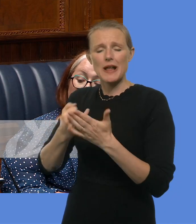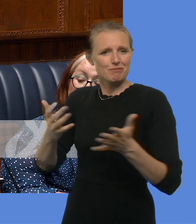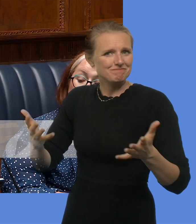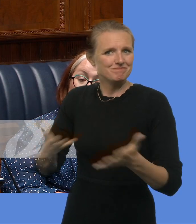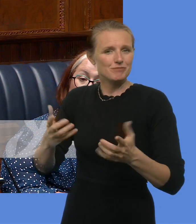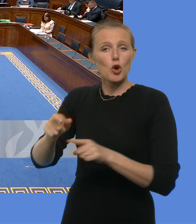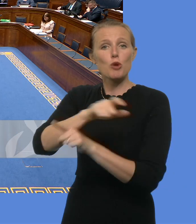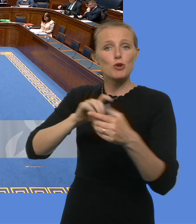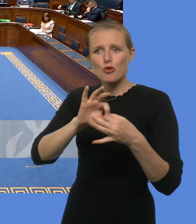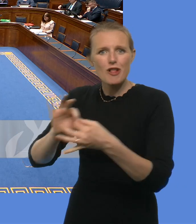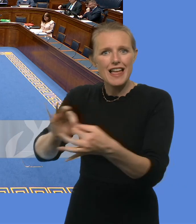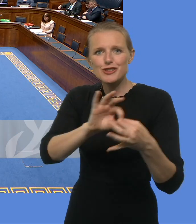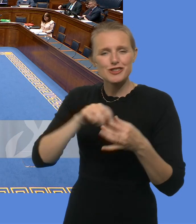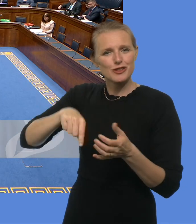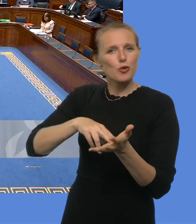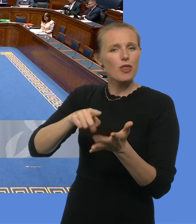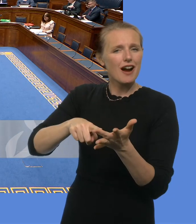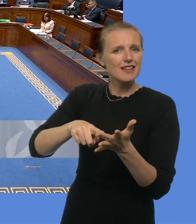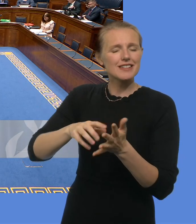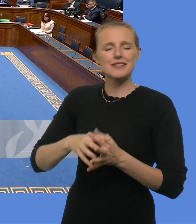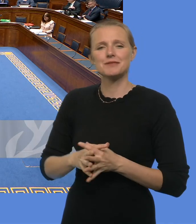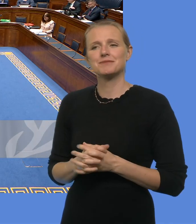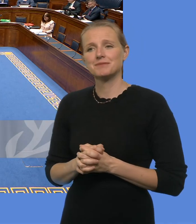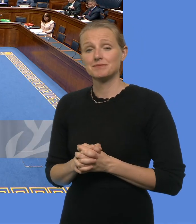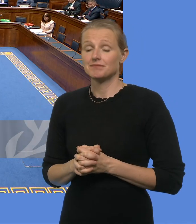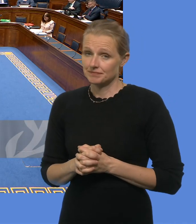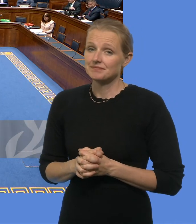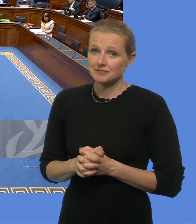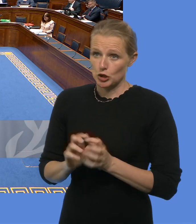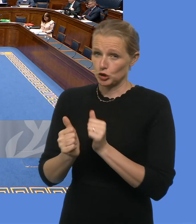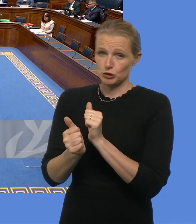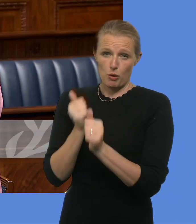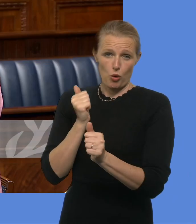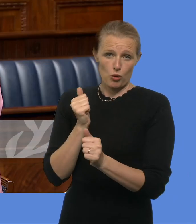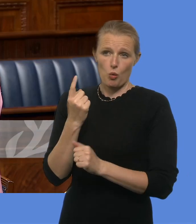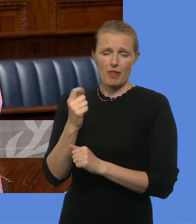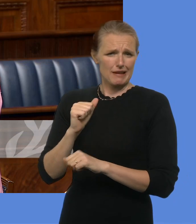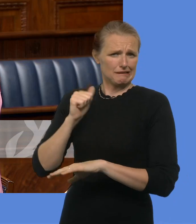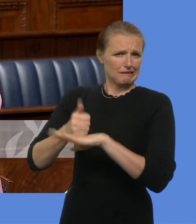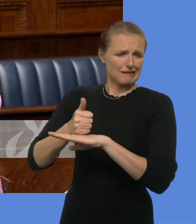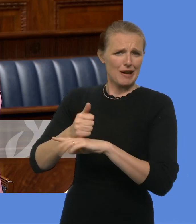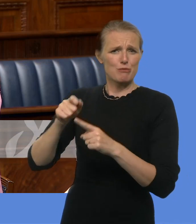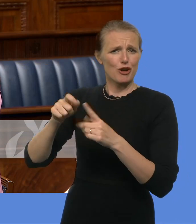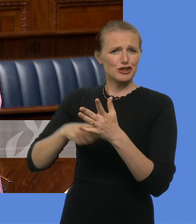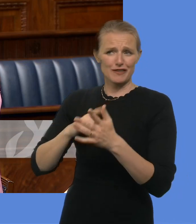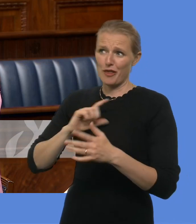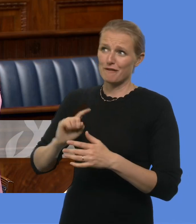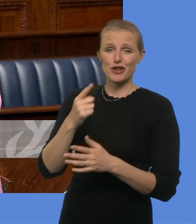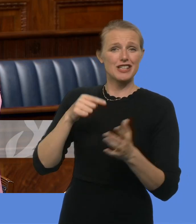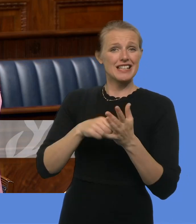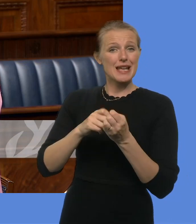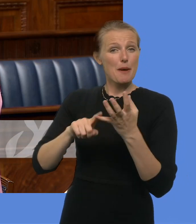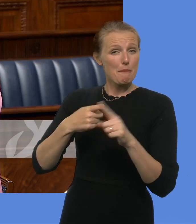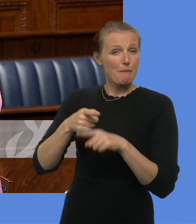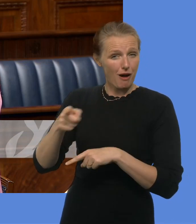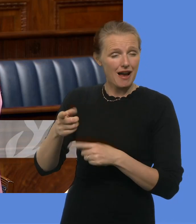Minister. I thank the member for his question, and of course sport was one of the signature projects of the first TBOC. We're undergoing the